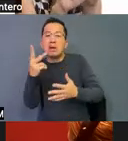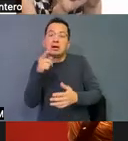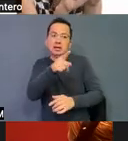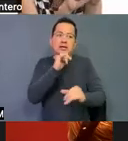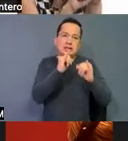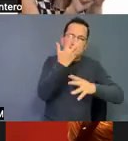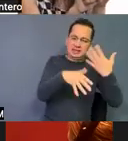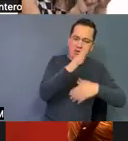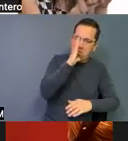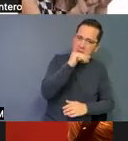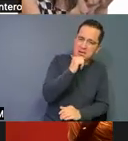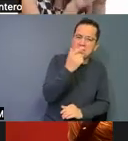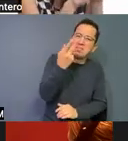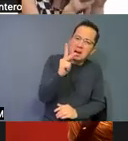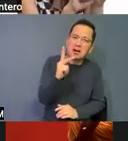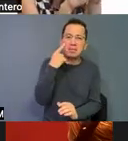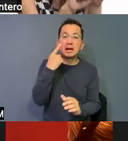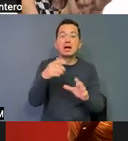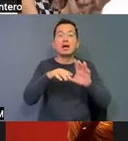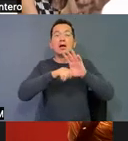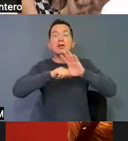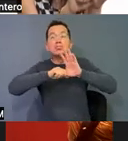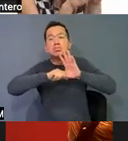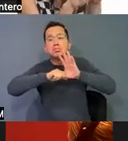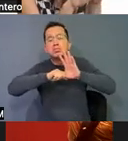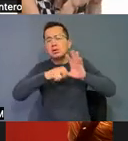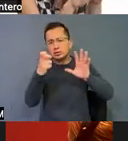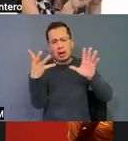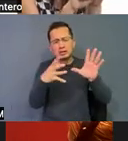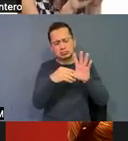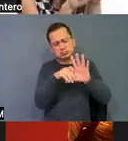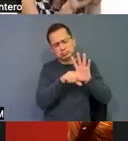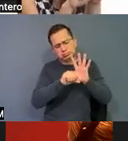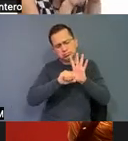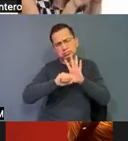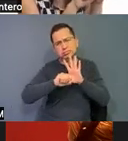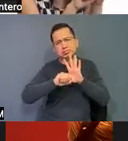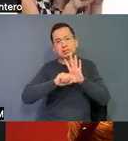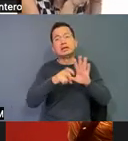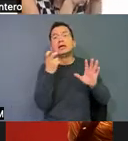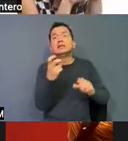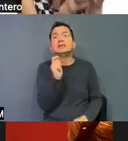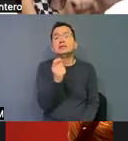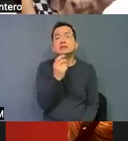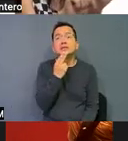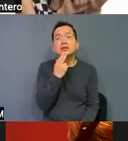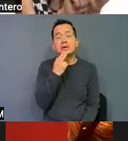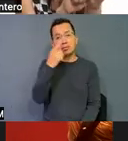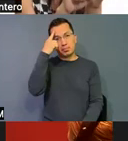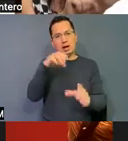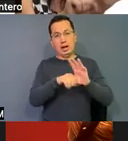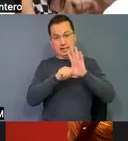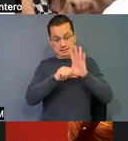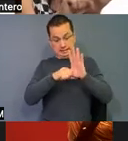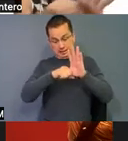hold our thumbs, we are working with our stomach and spleen, and we are helping the body process worry,